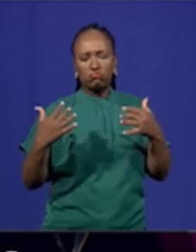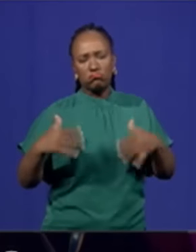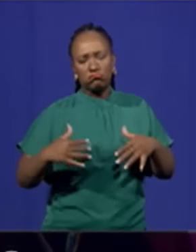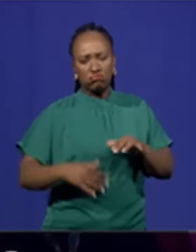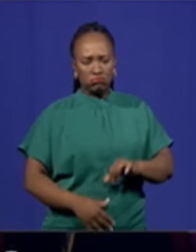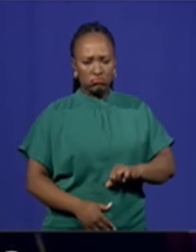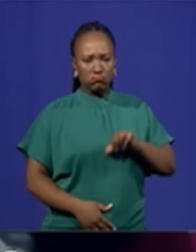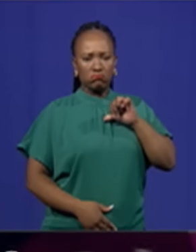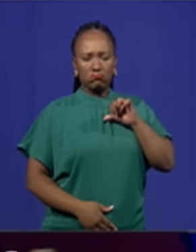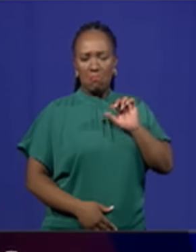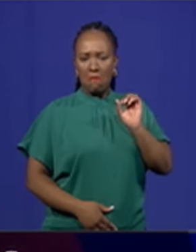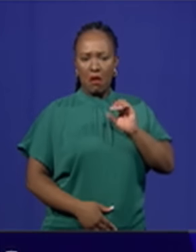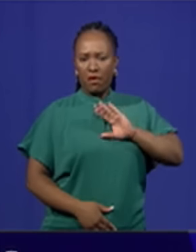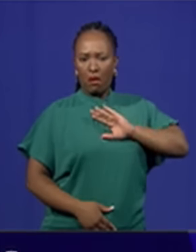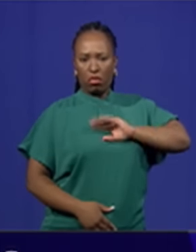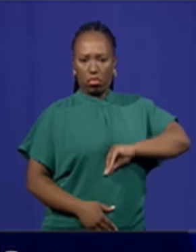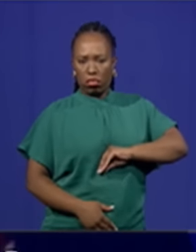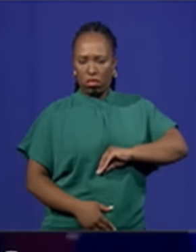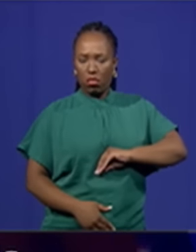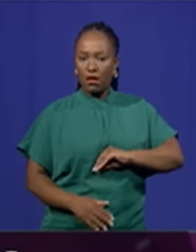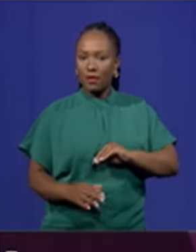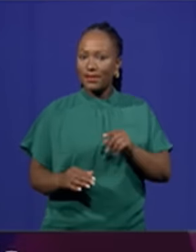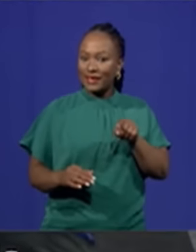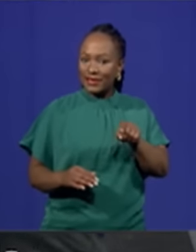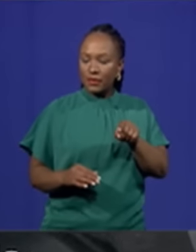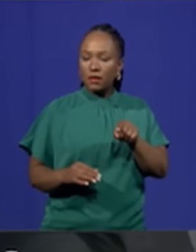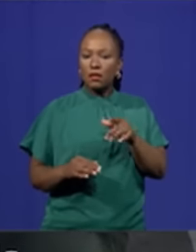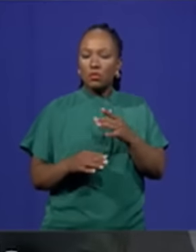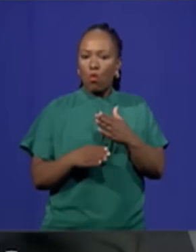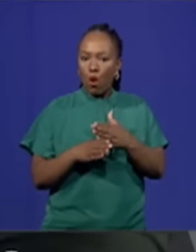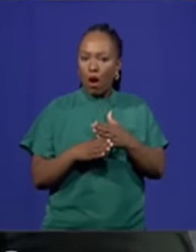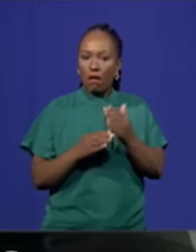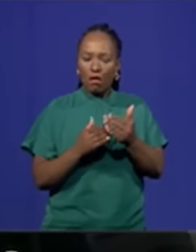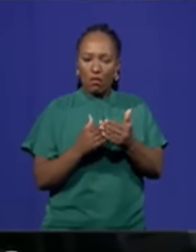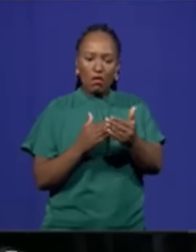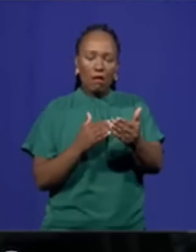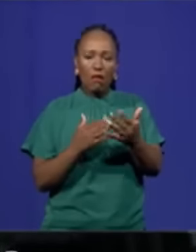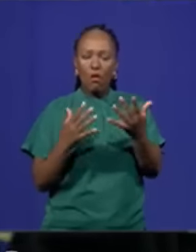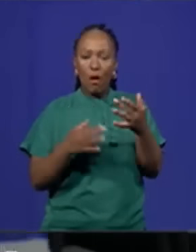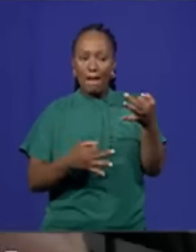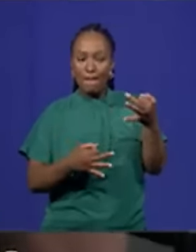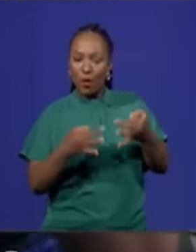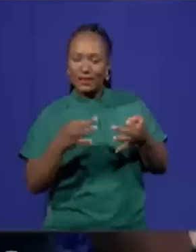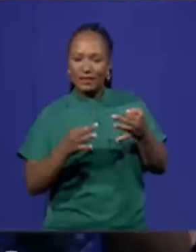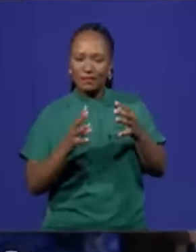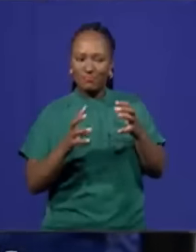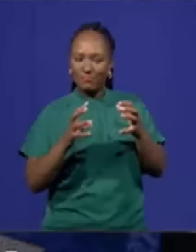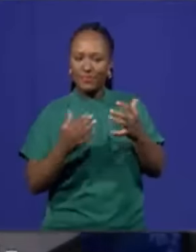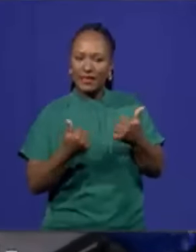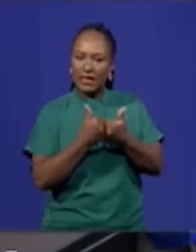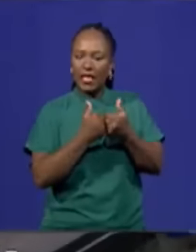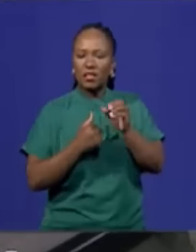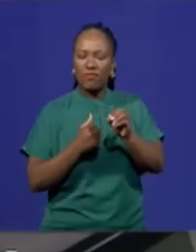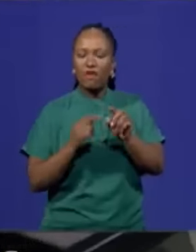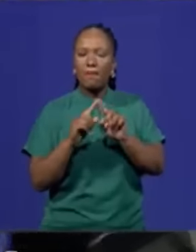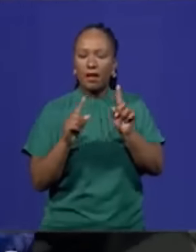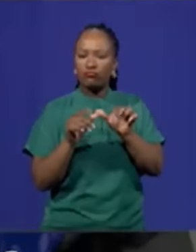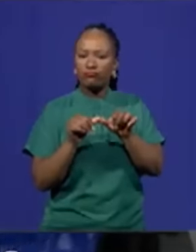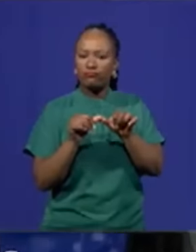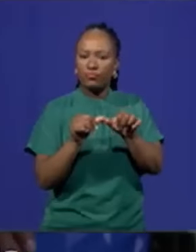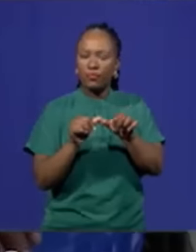ebile le sa nyeme moko mo lefatsheng a dira mo tikologong e sa jeseng diwelang ya dipolotiki. Zille o tlile go neelana